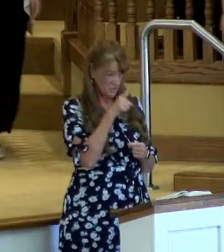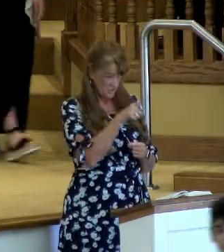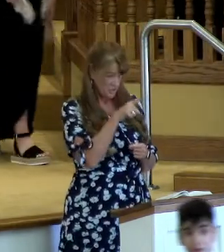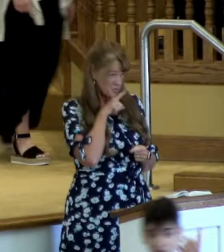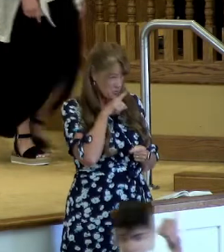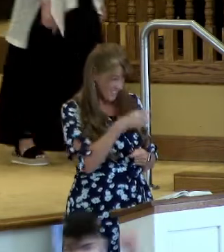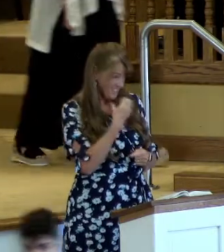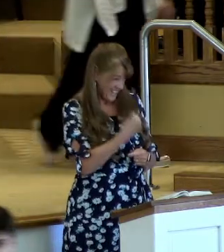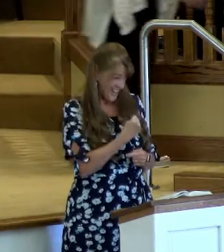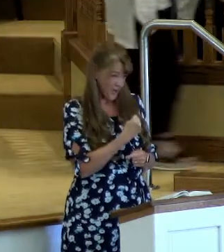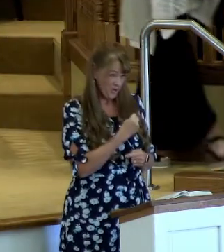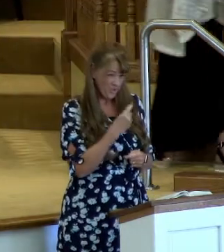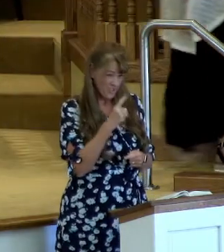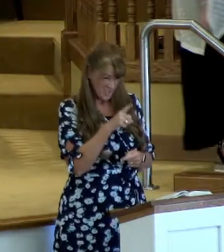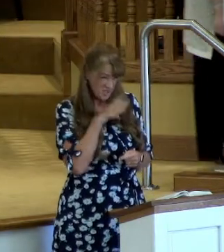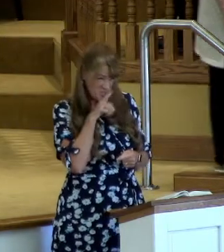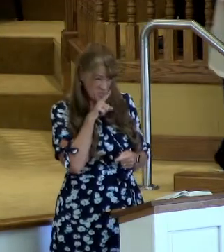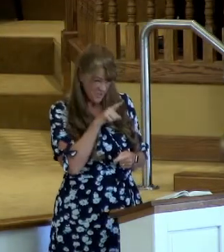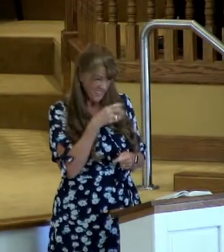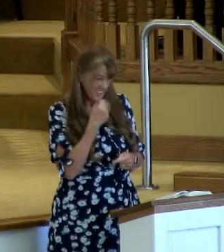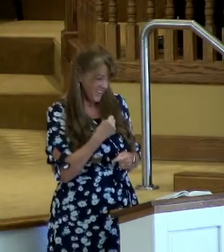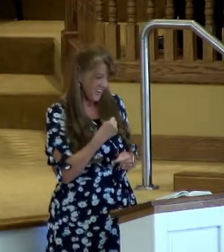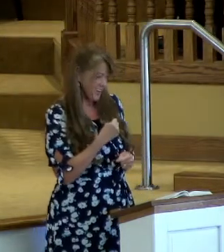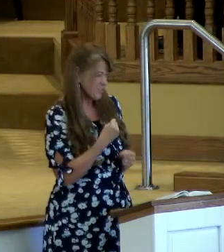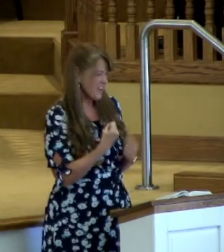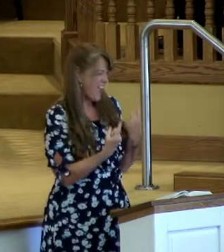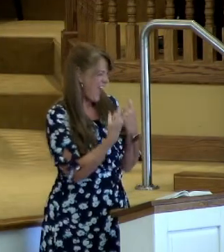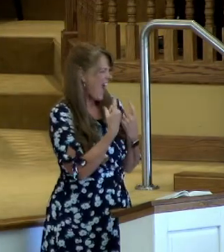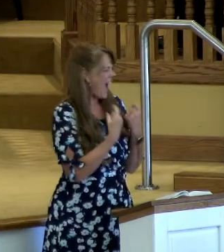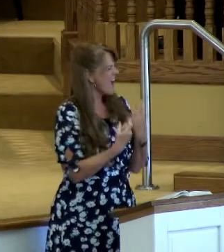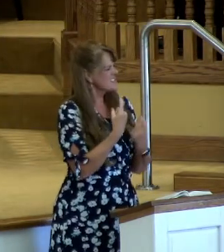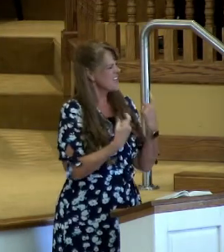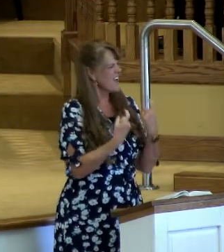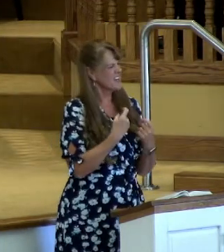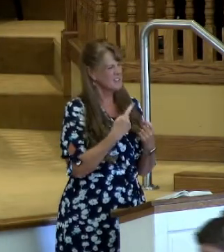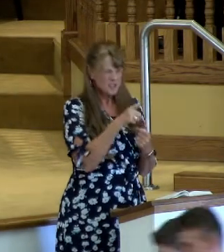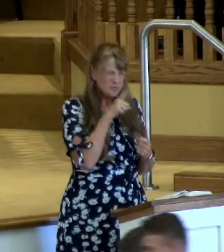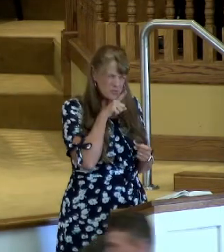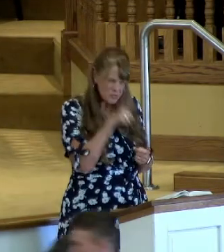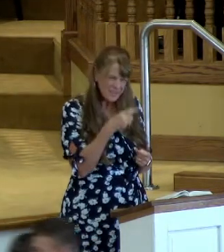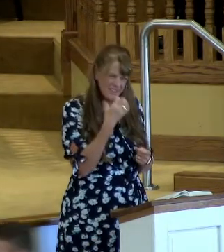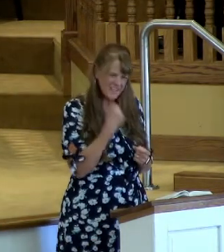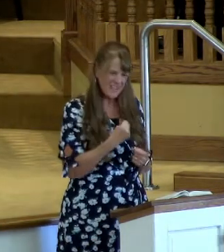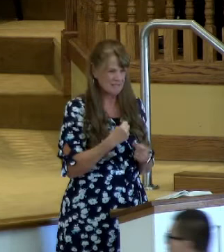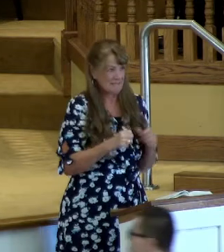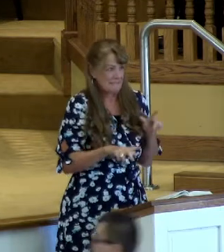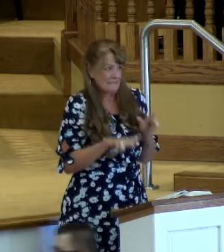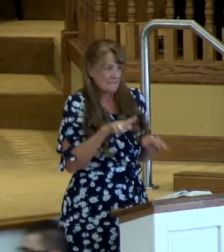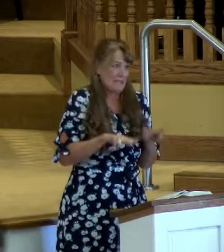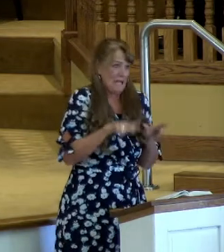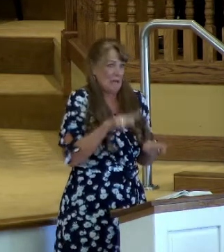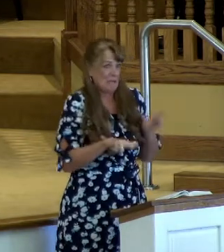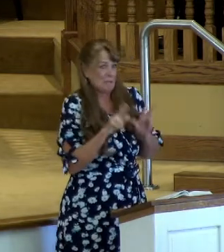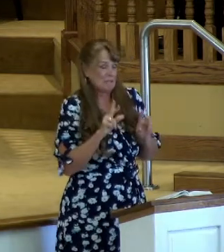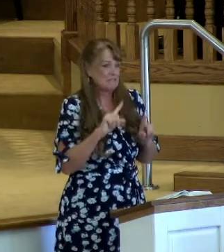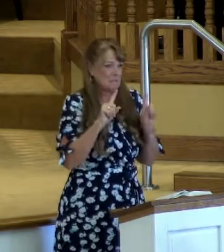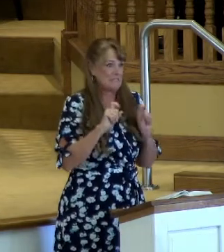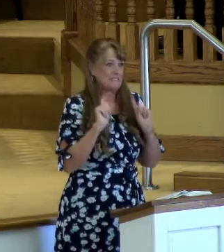right? I get asked that every once in a while as a pastor. Do you really care? That's an awkward question to answer. I